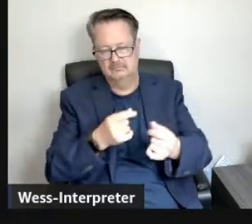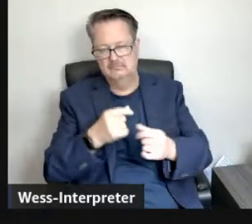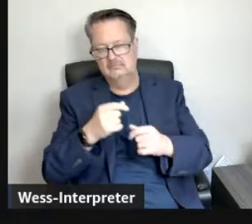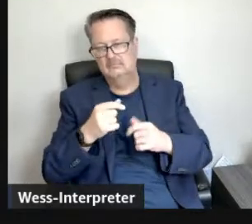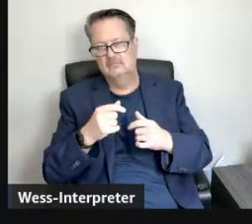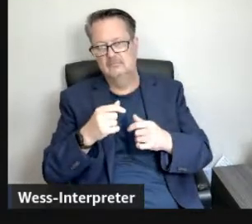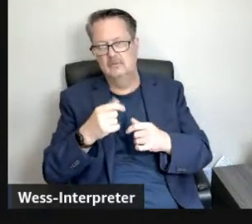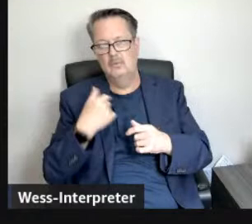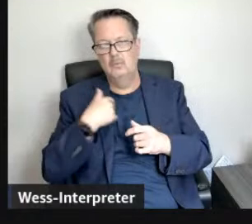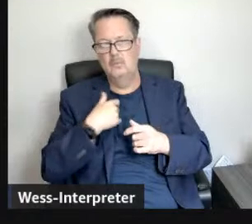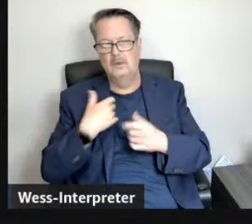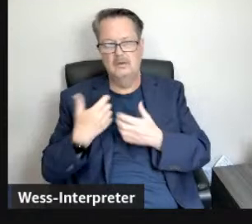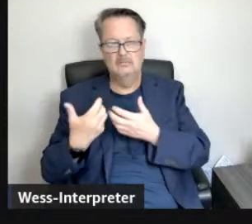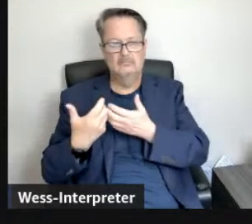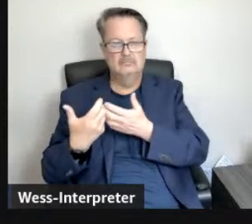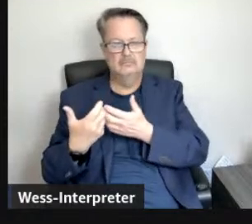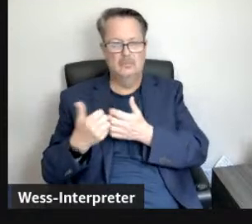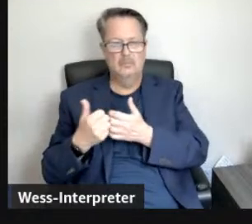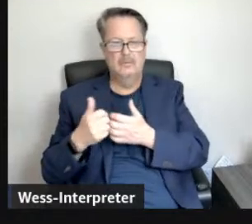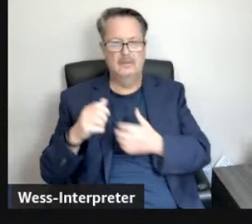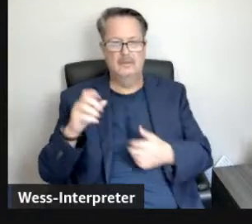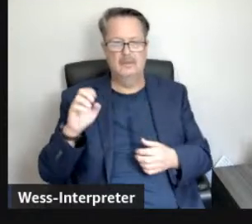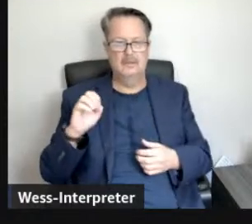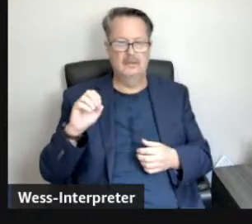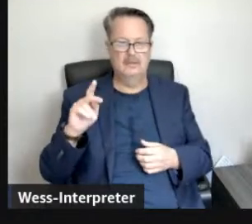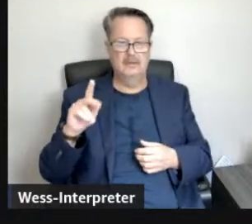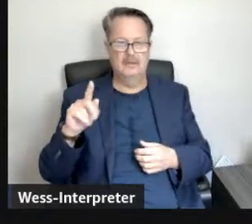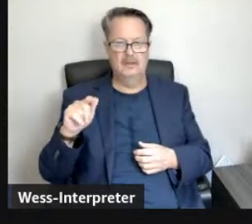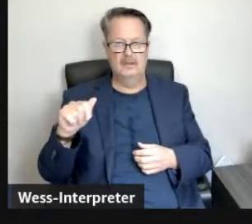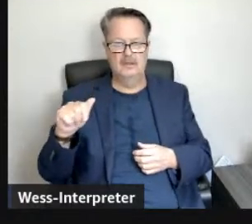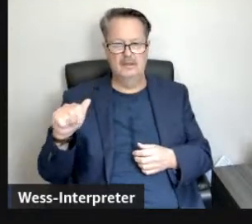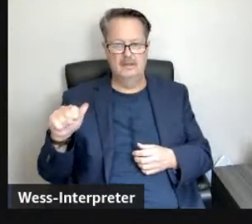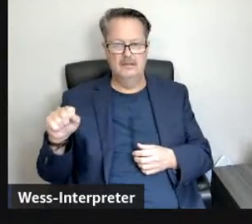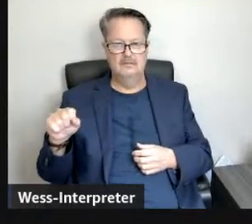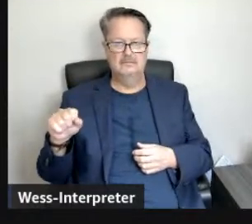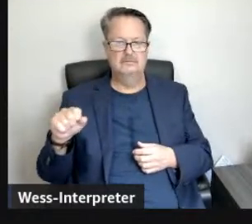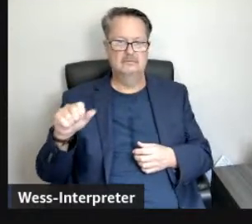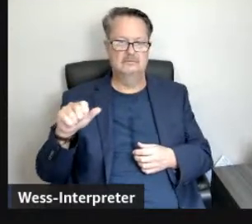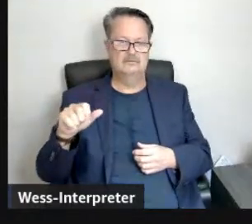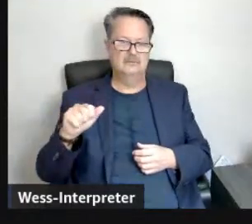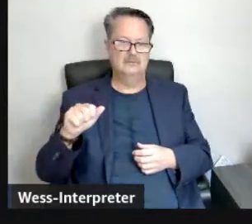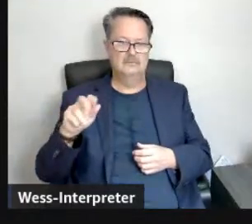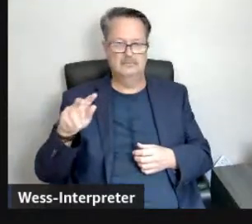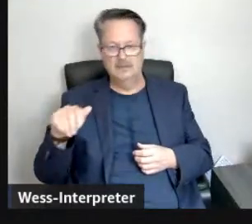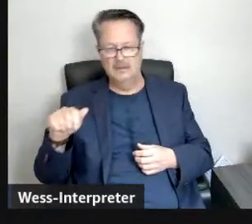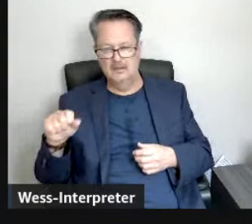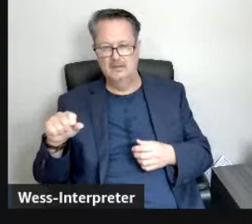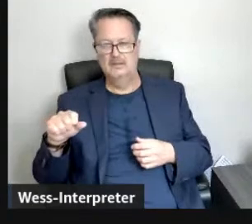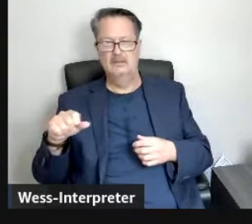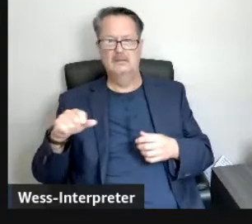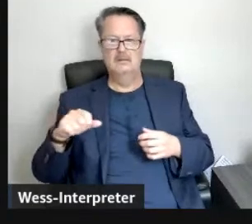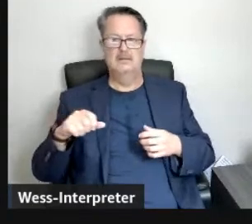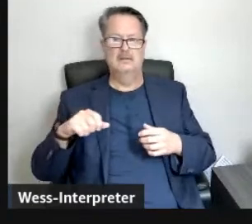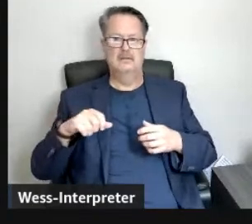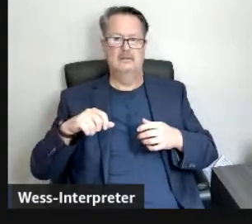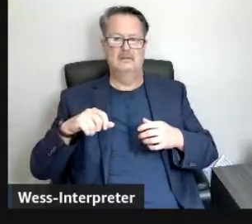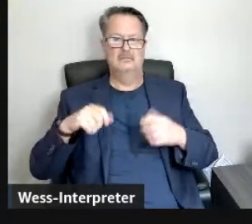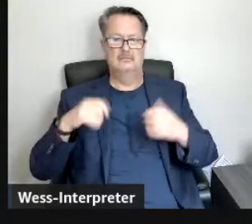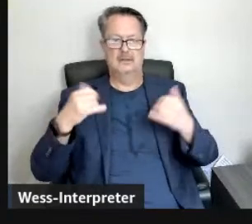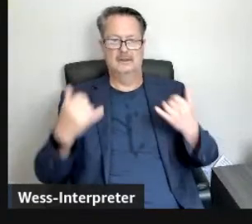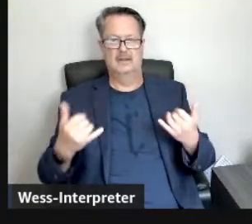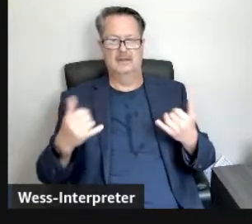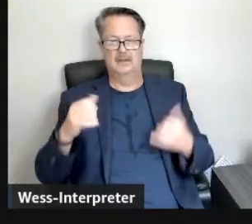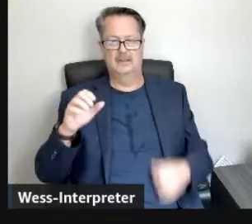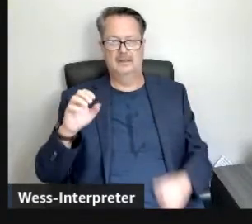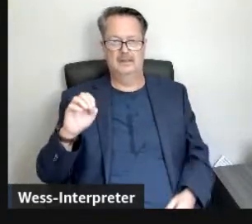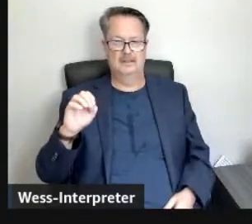happen. Access to AWS capabilities is a big theme for us. You are with EKS, right? We're running Kubernetes